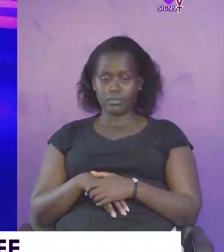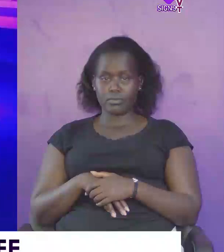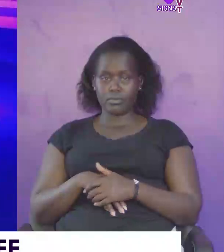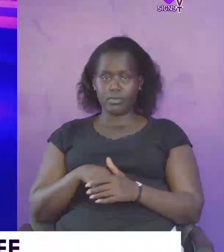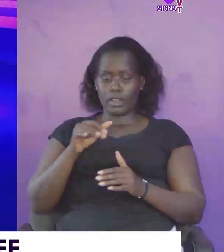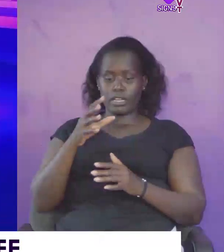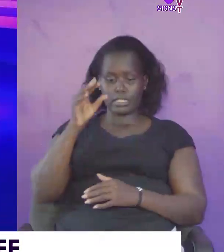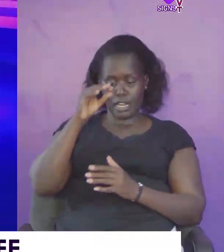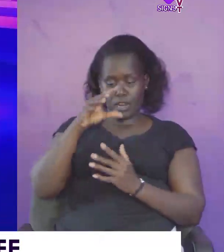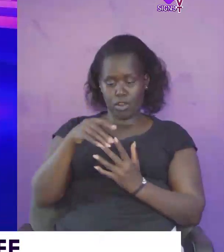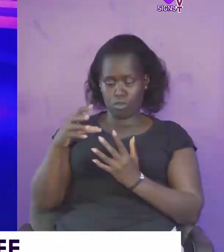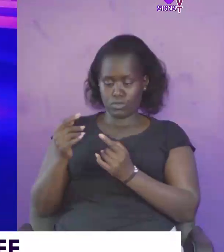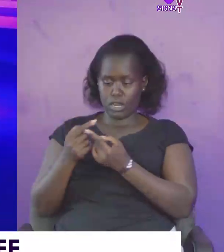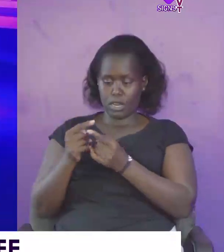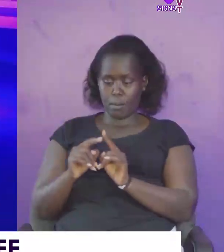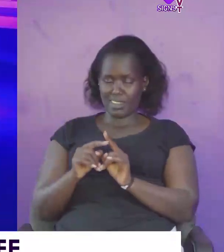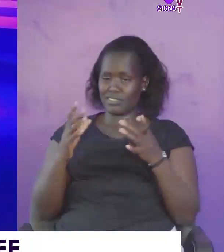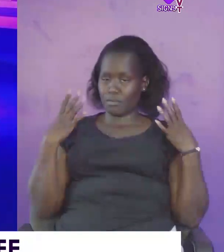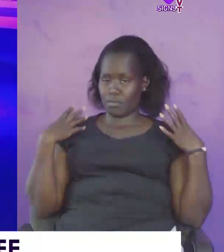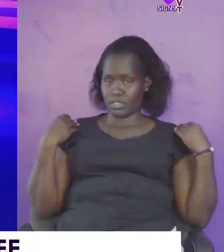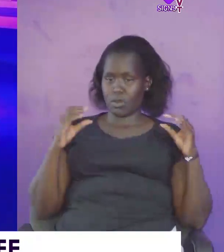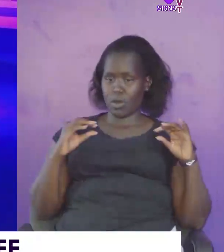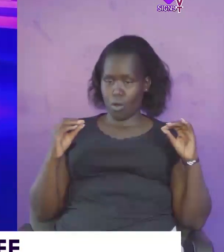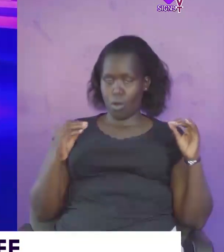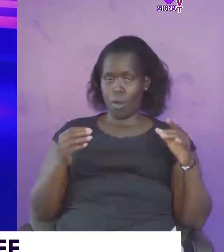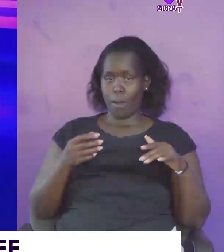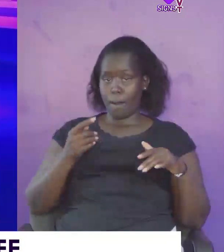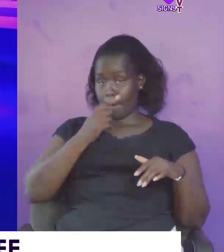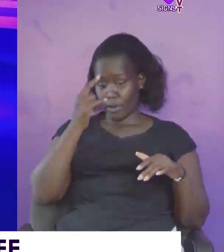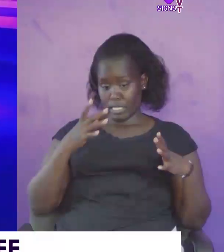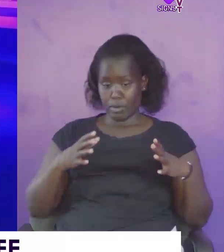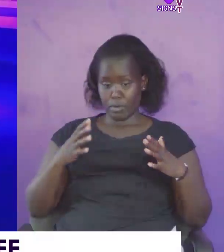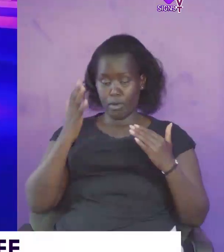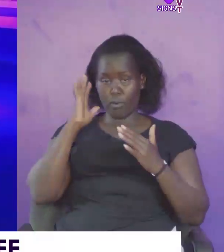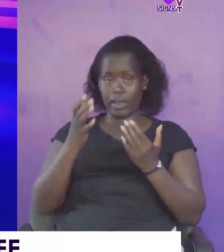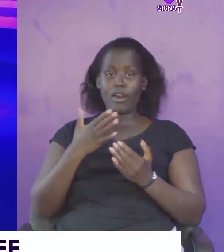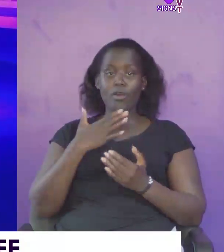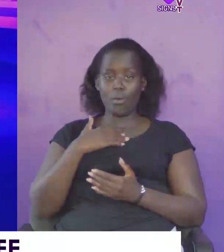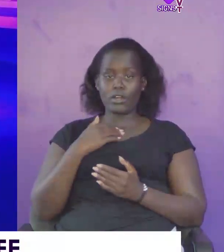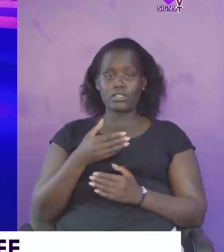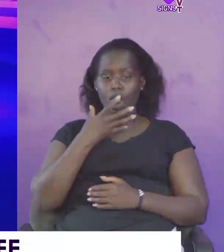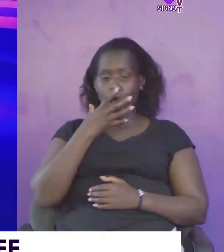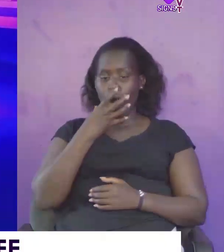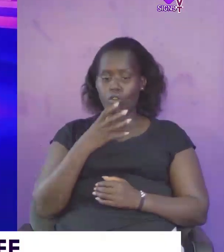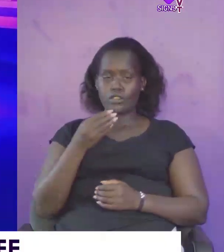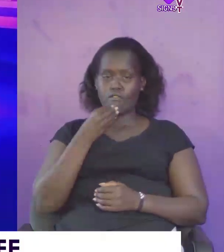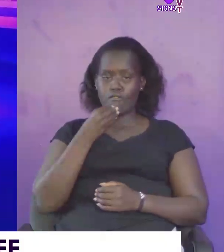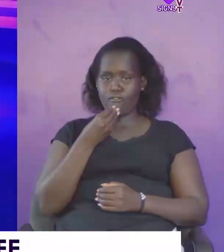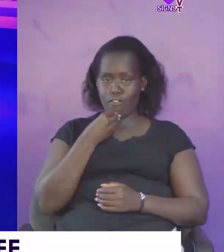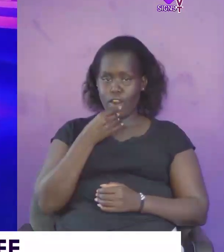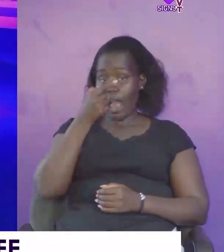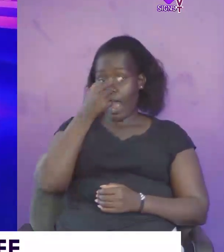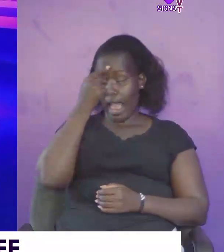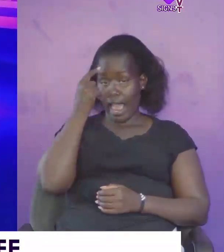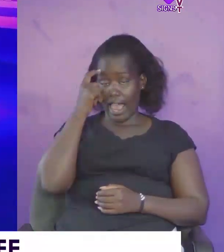think it's not very practical because people will still need warm food at the end of the day or something. Yeah. And so I think as I